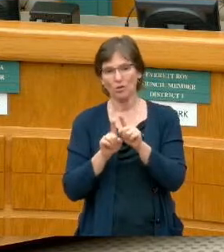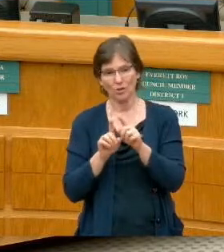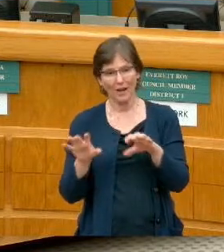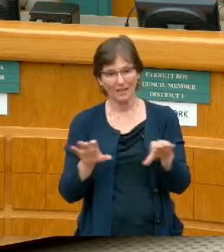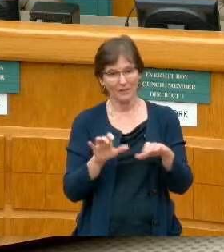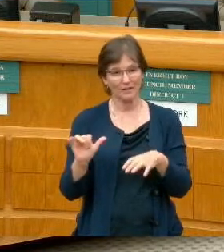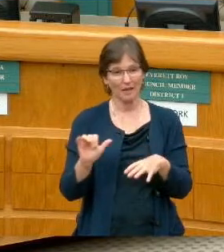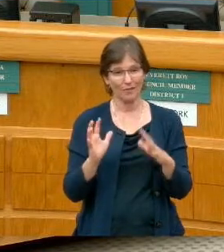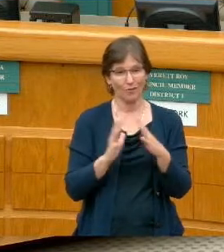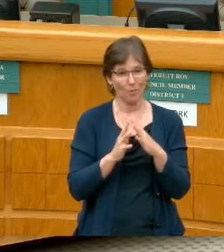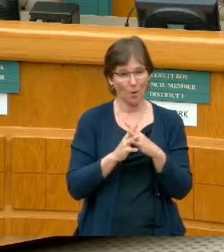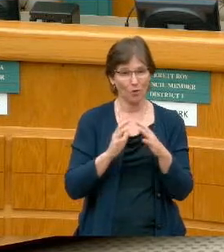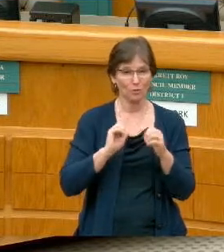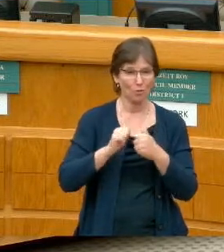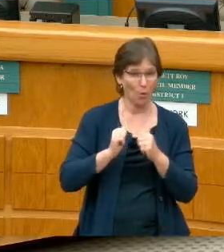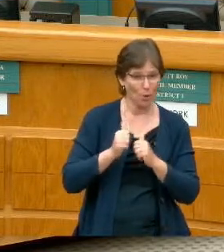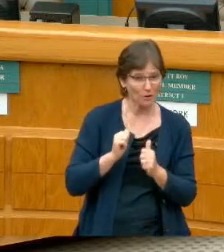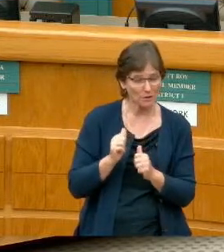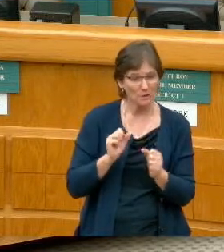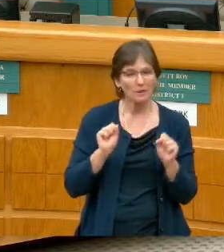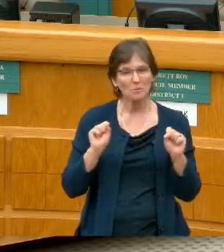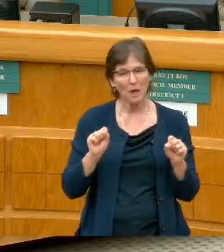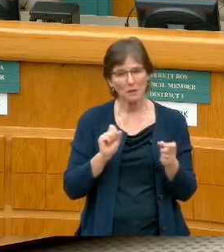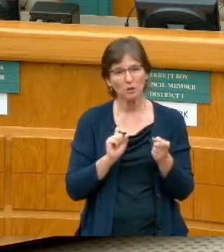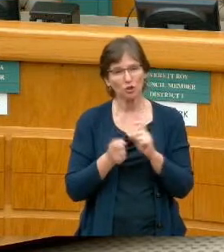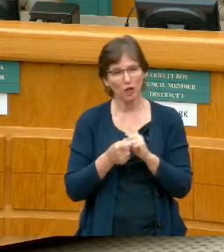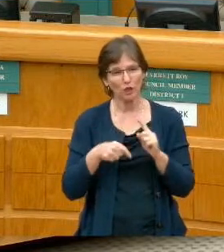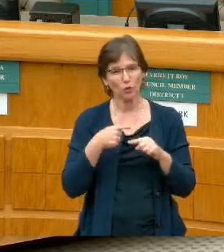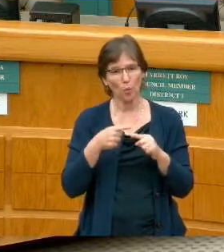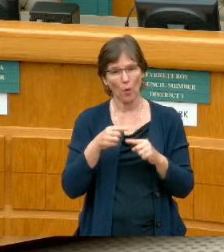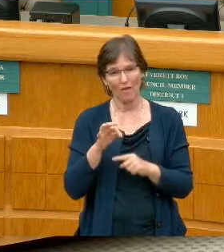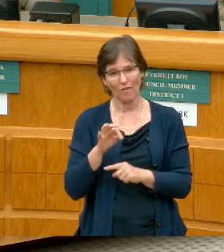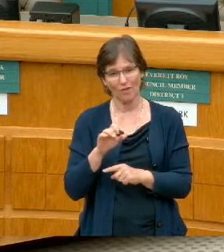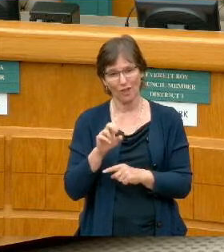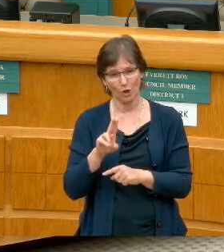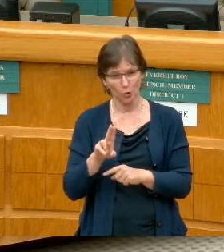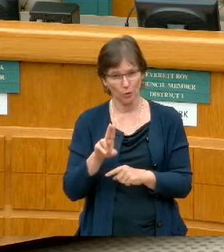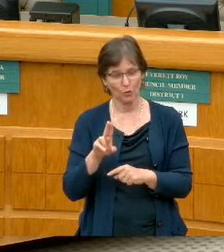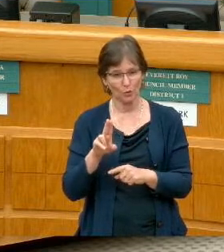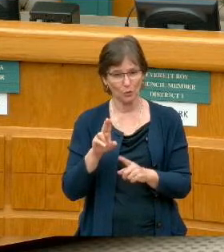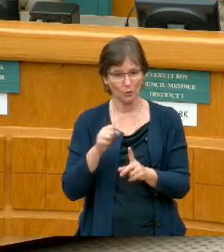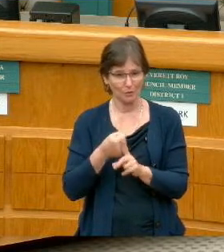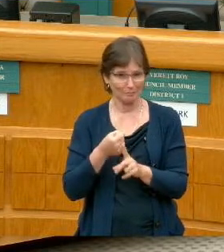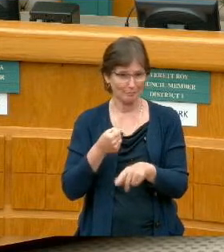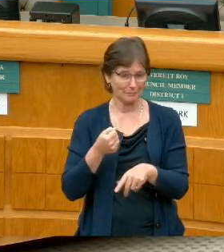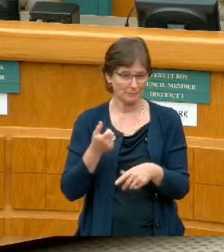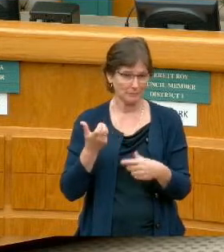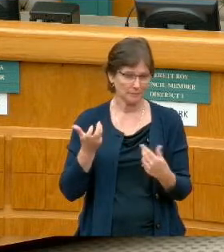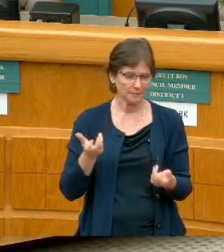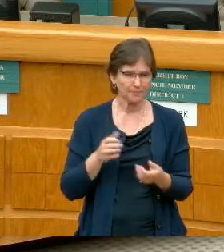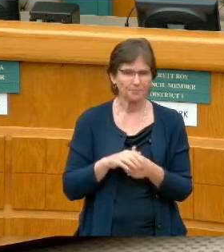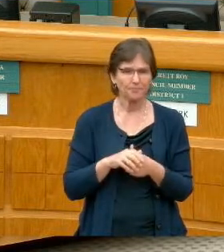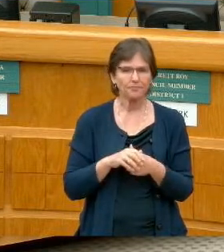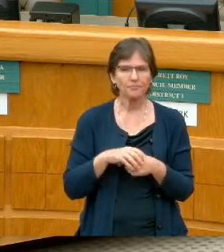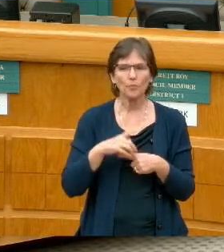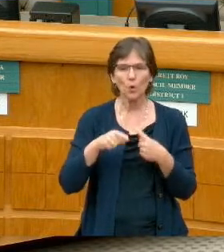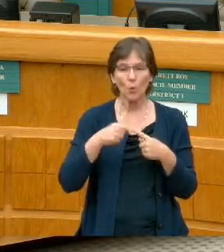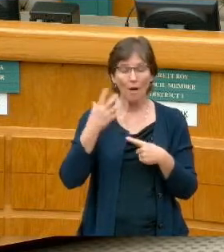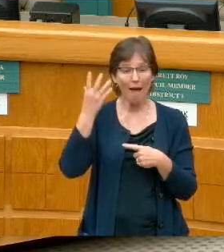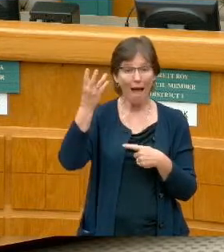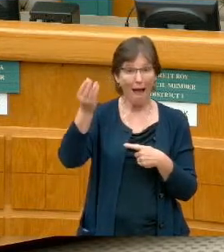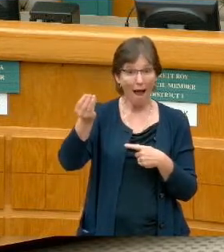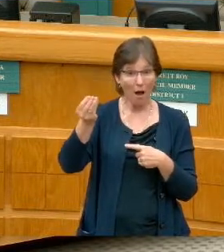consistently when out in public is vital in reducing the spread of both these viruses. When out in congregate